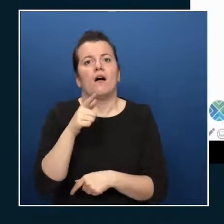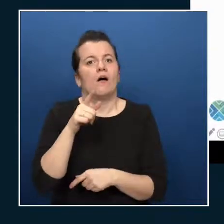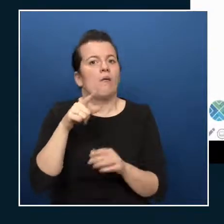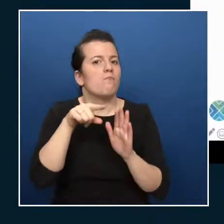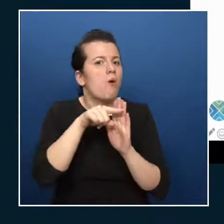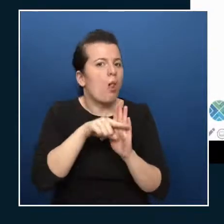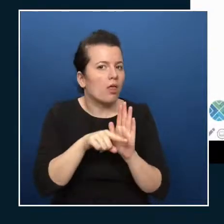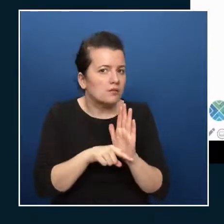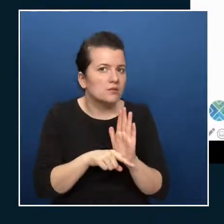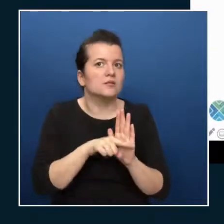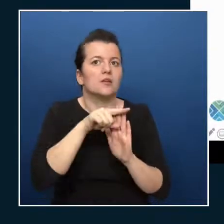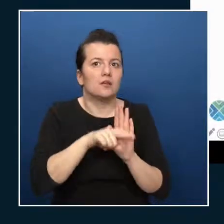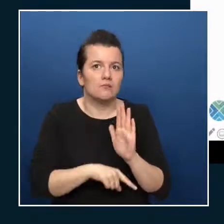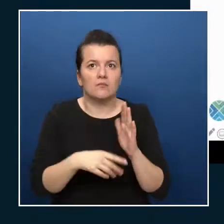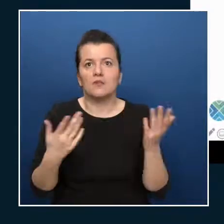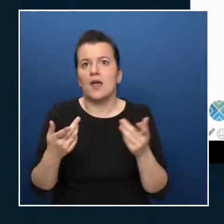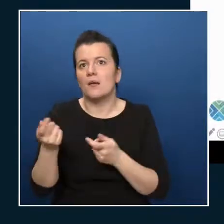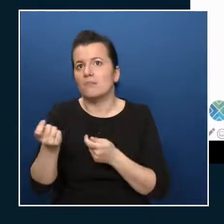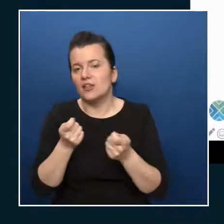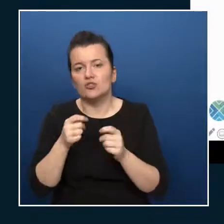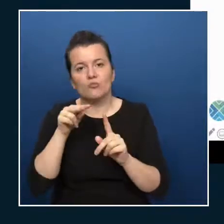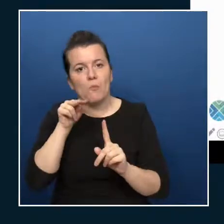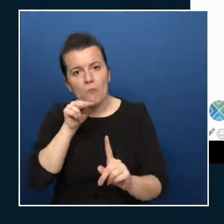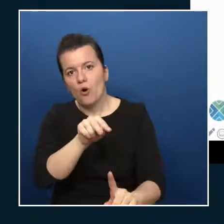have to think about management and monitoring.